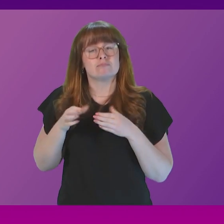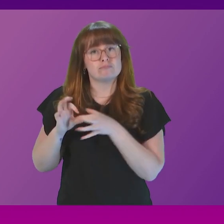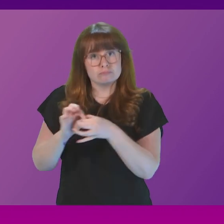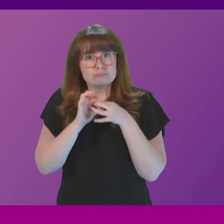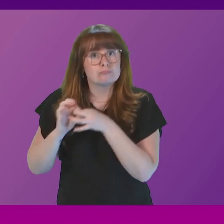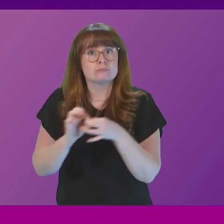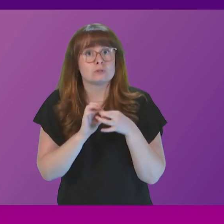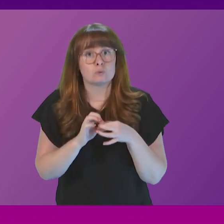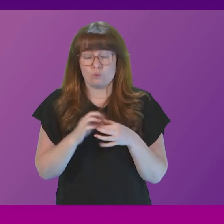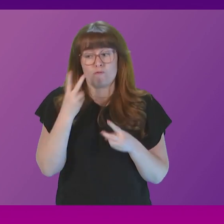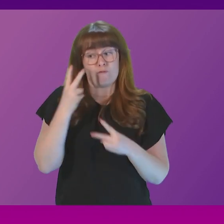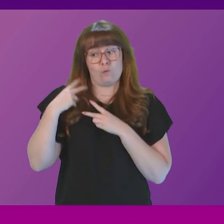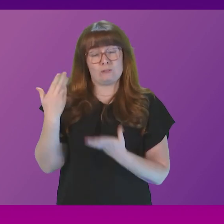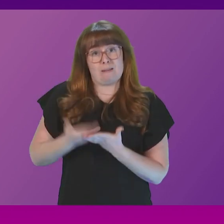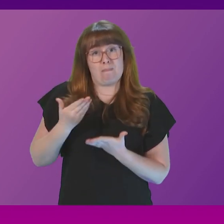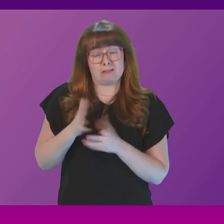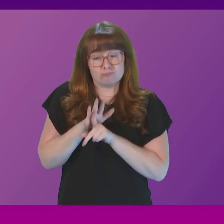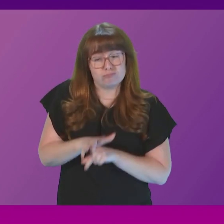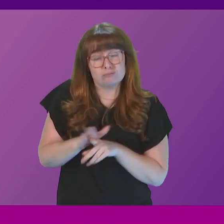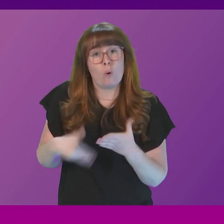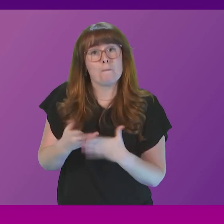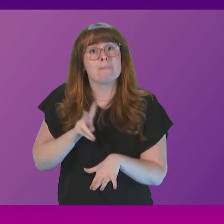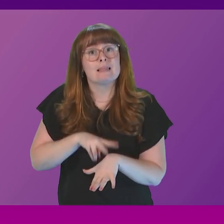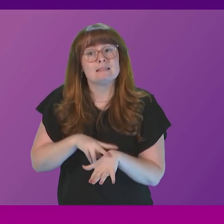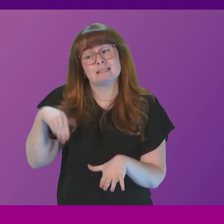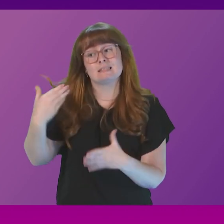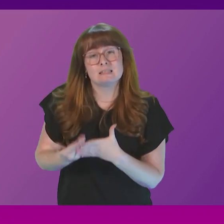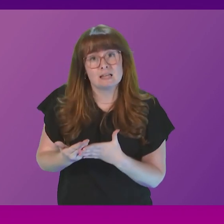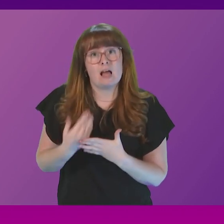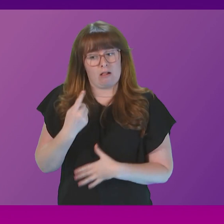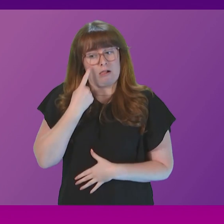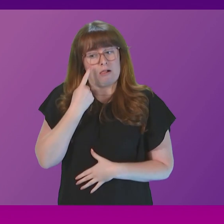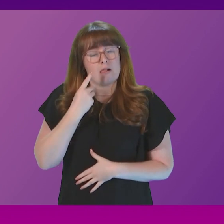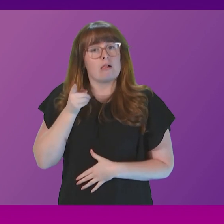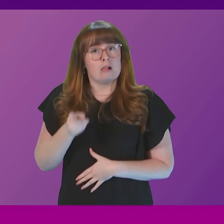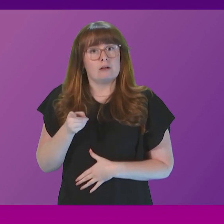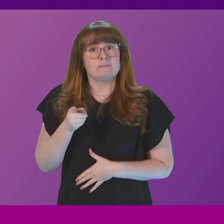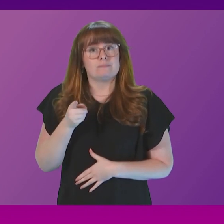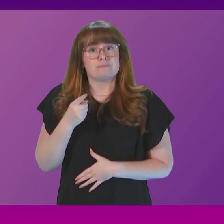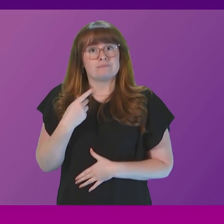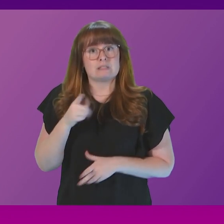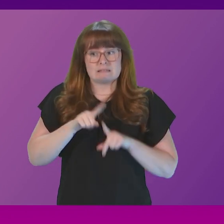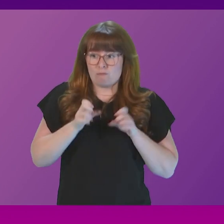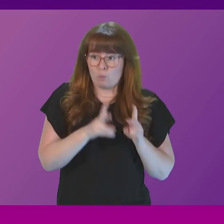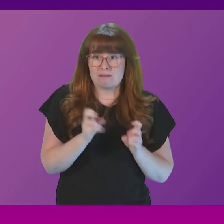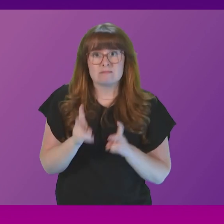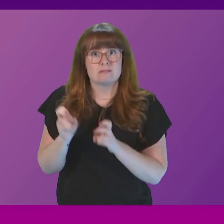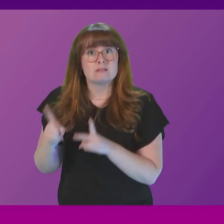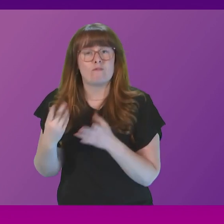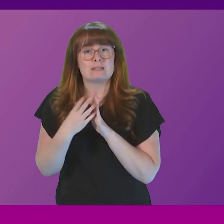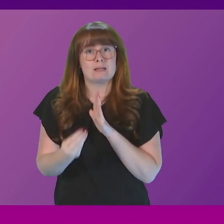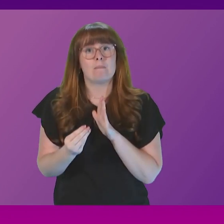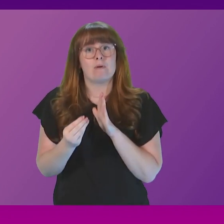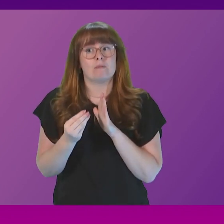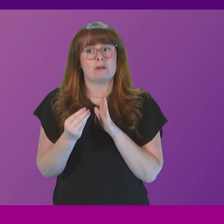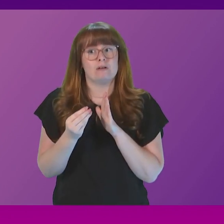the demands placed on the police from this issue and look at models, for example, one in